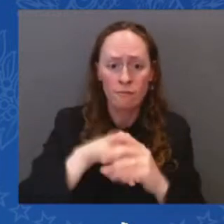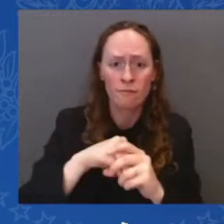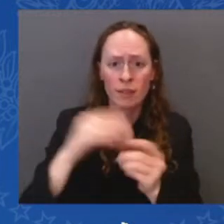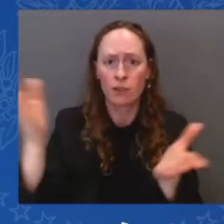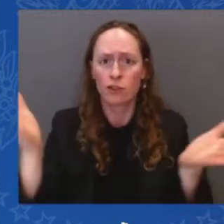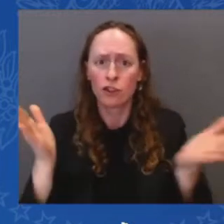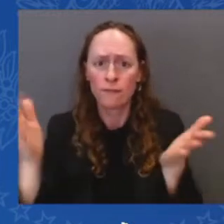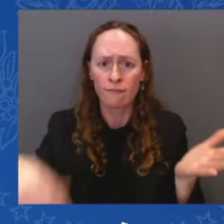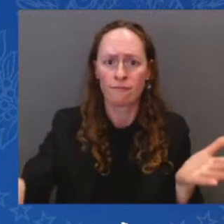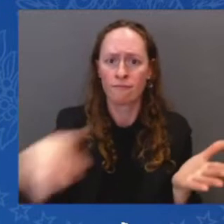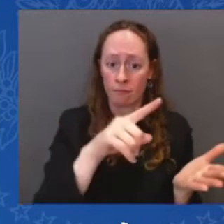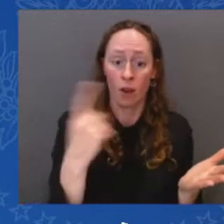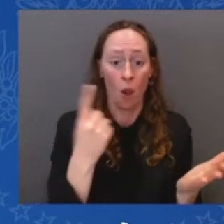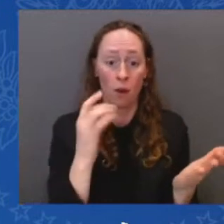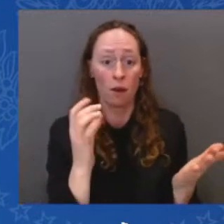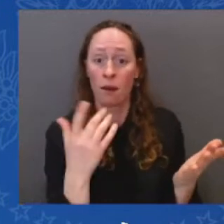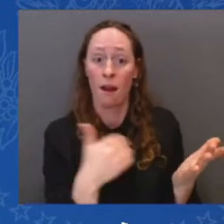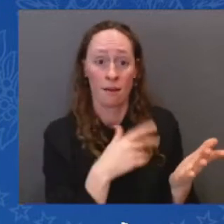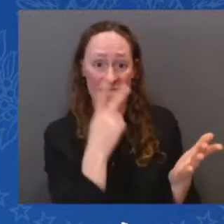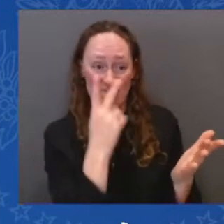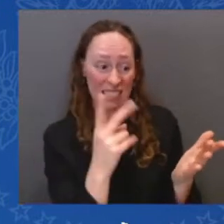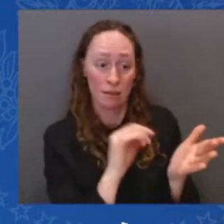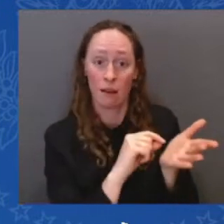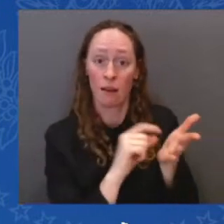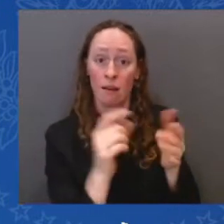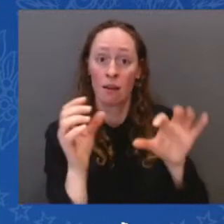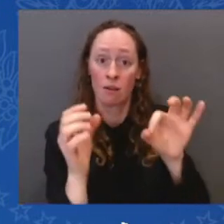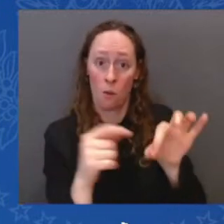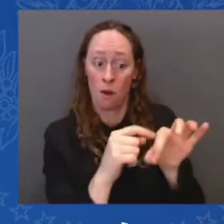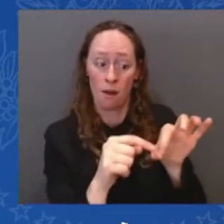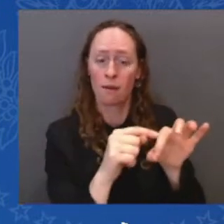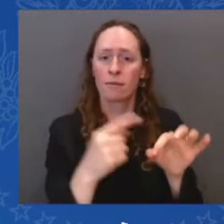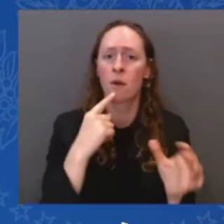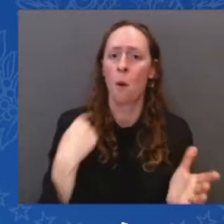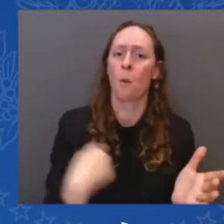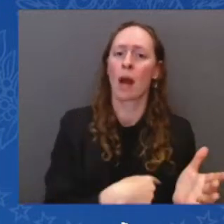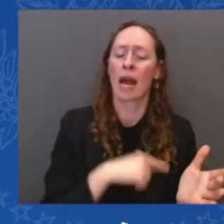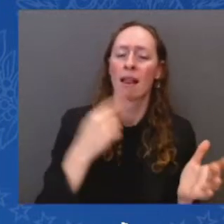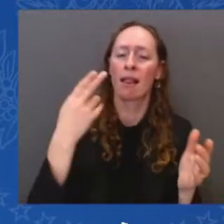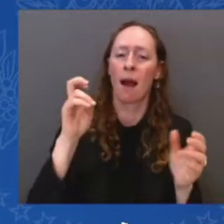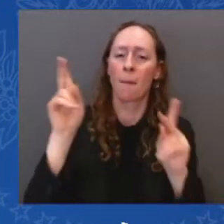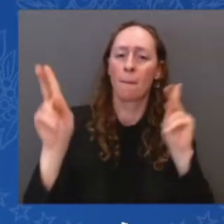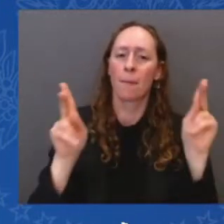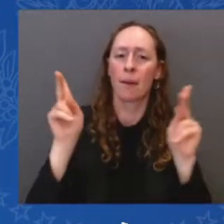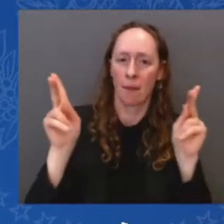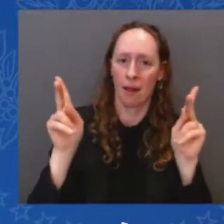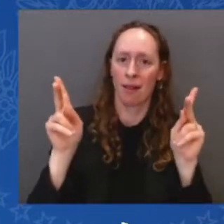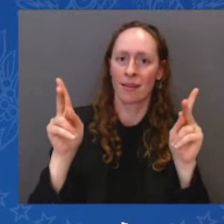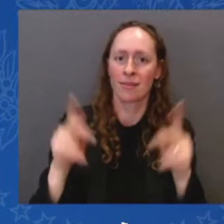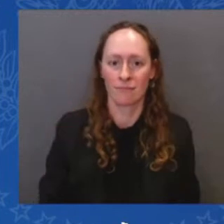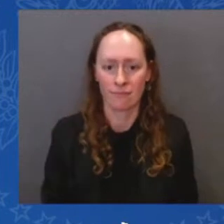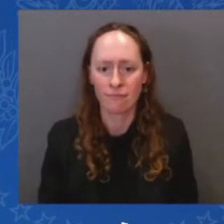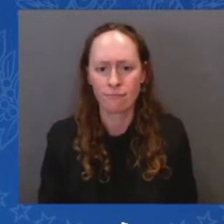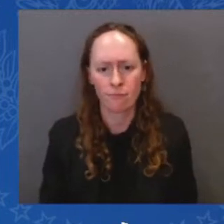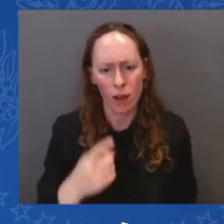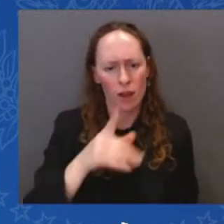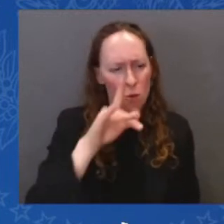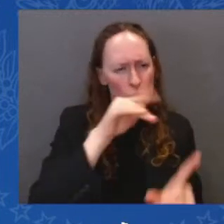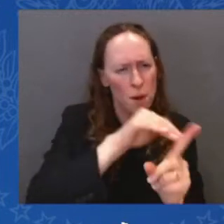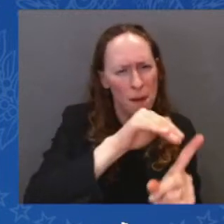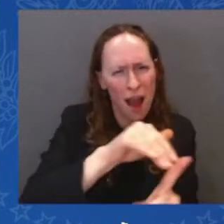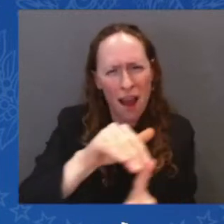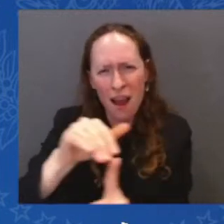people. It's a reminder to all of us what makes us a strong nation, who we are as